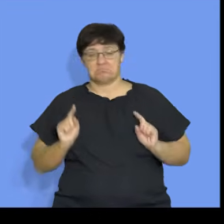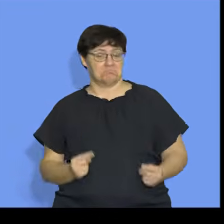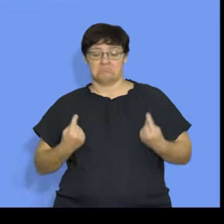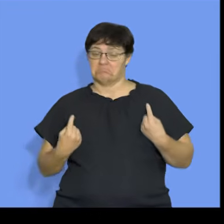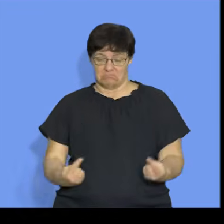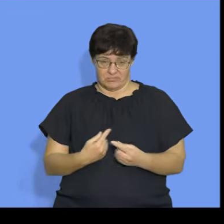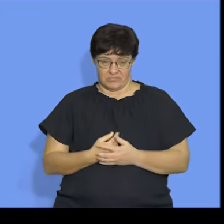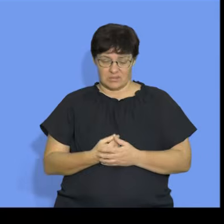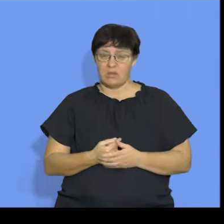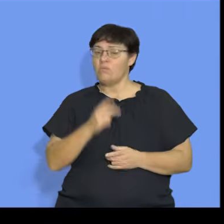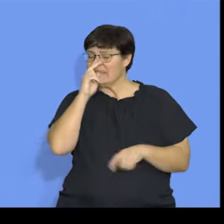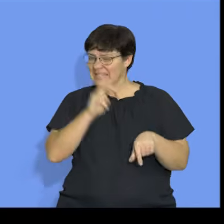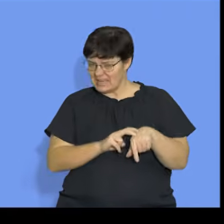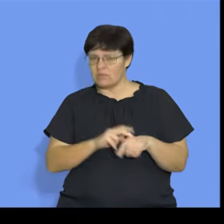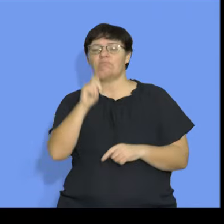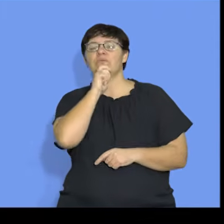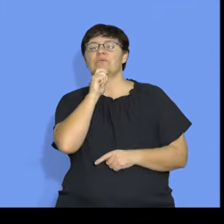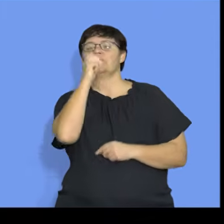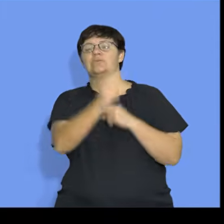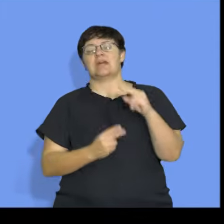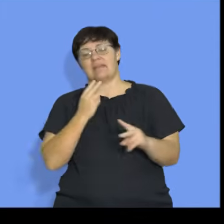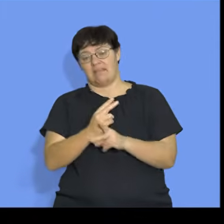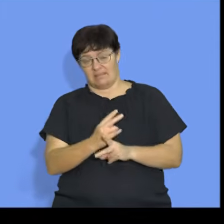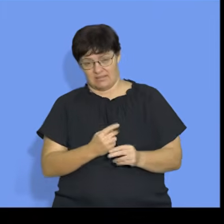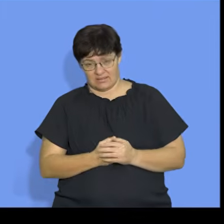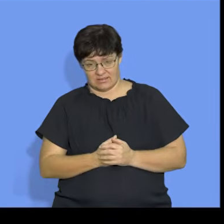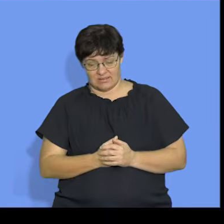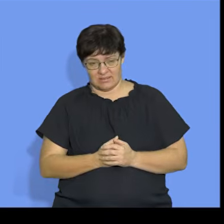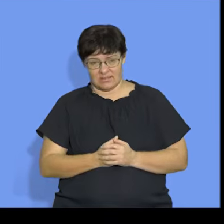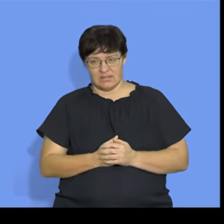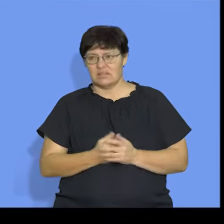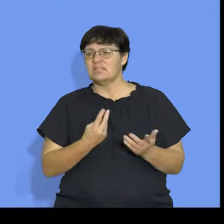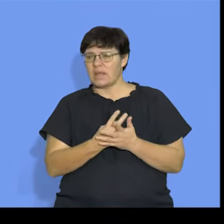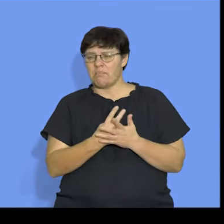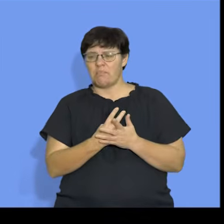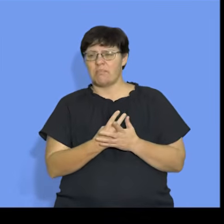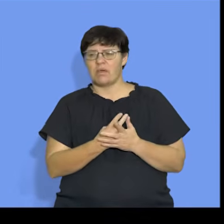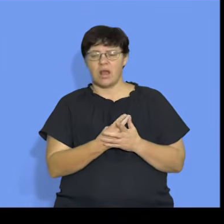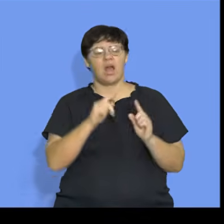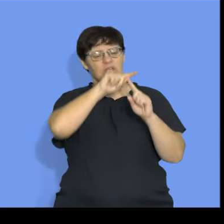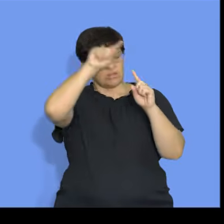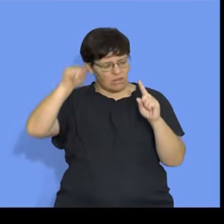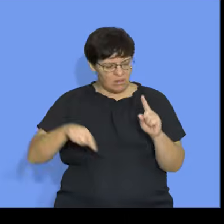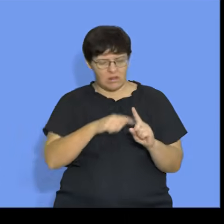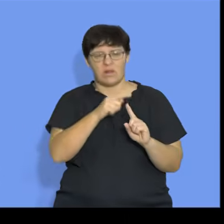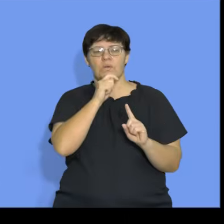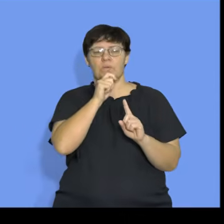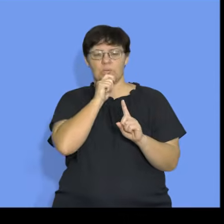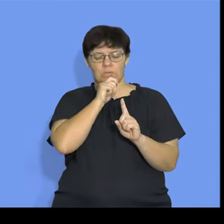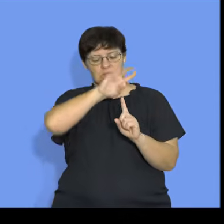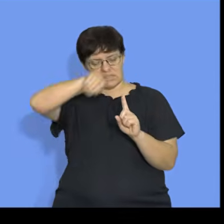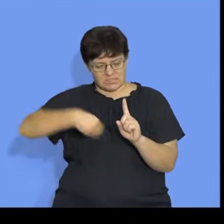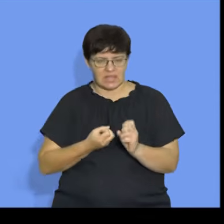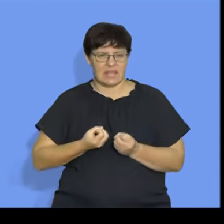to recycle. What does recycle mean? It's almost like a continuous circle. We use and we give back.